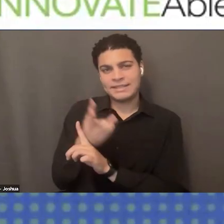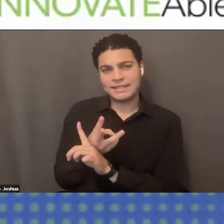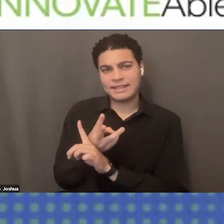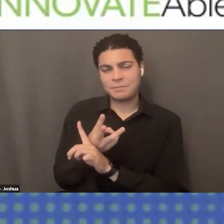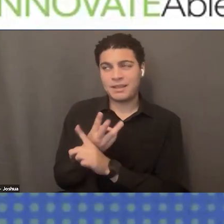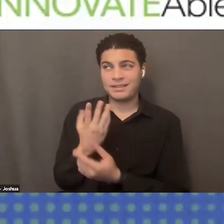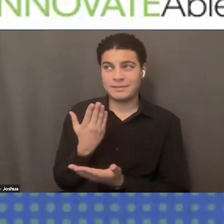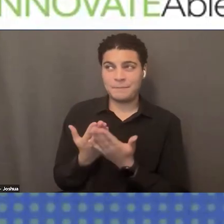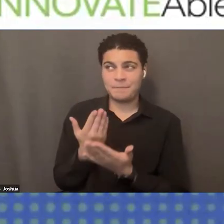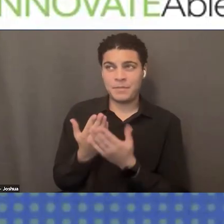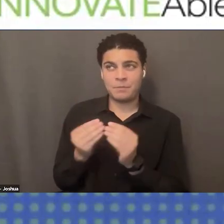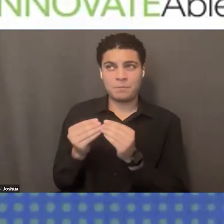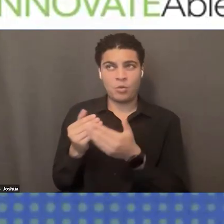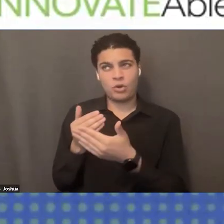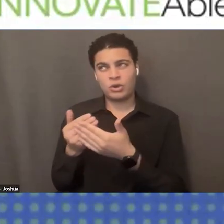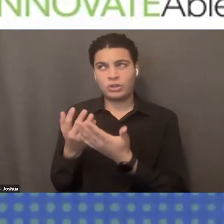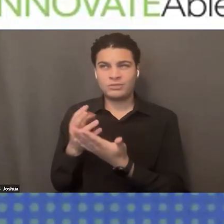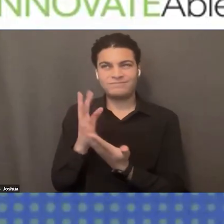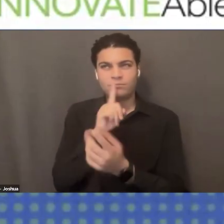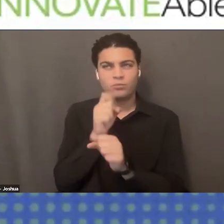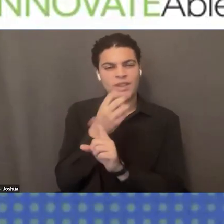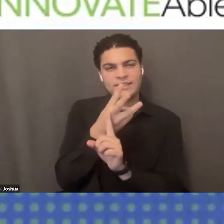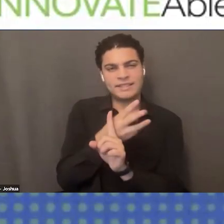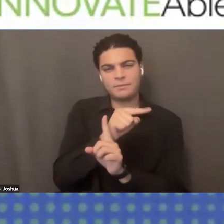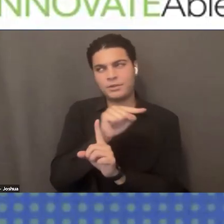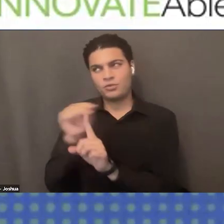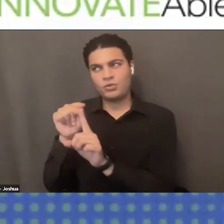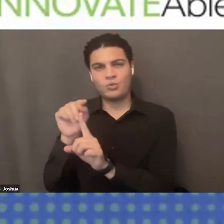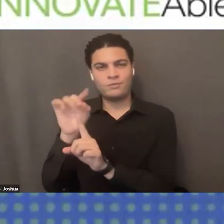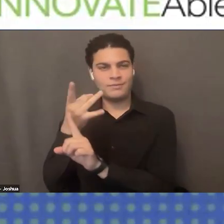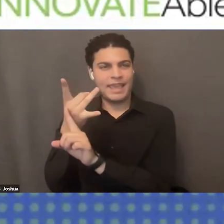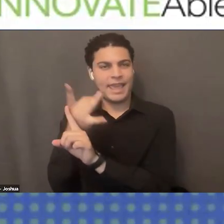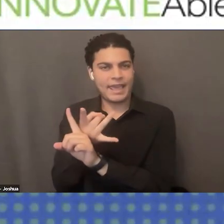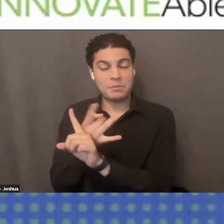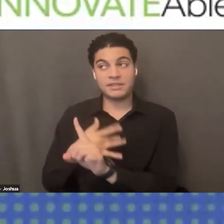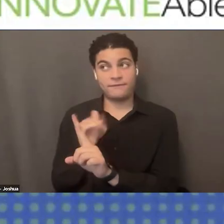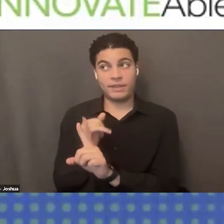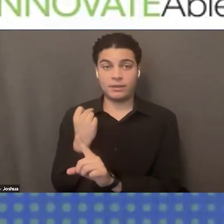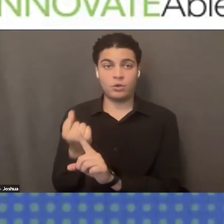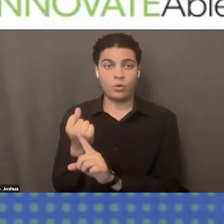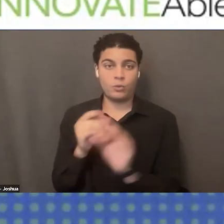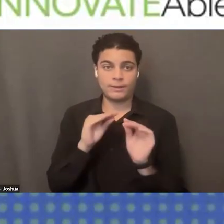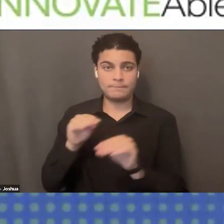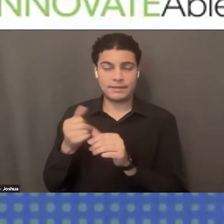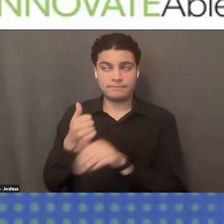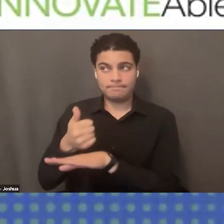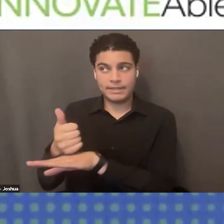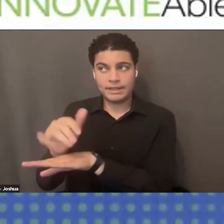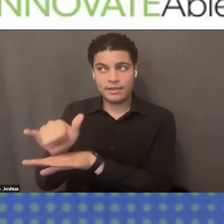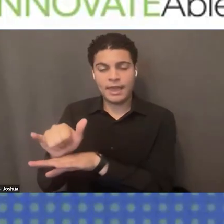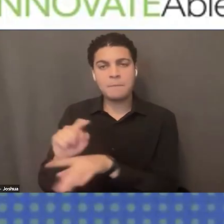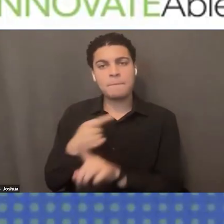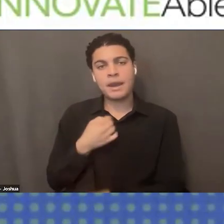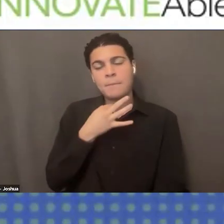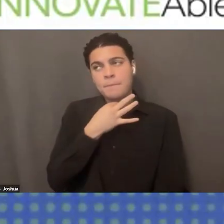closer to 6 to 8 months, but it actually got installed very quickly. And I'm just curious too if you are nationally